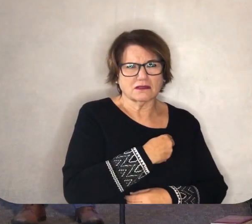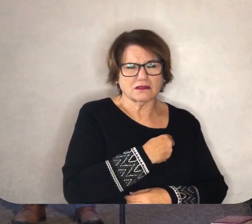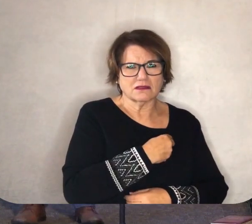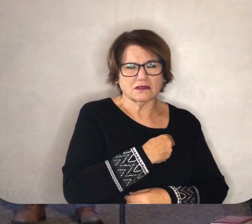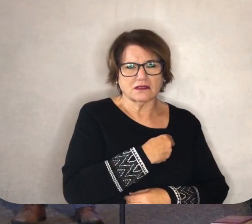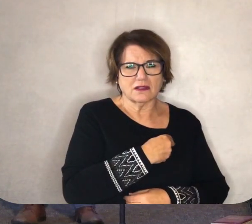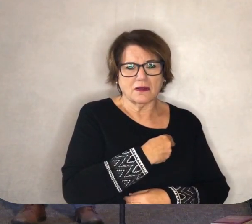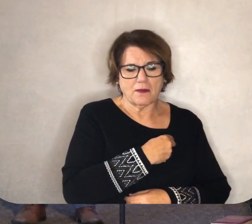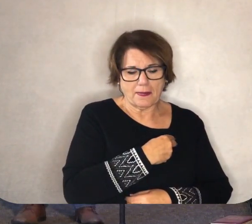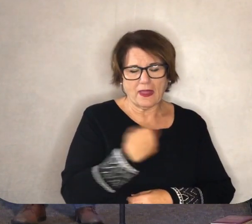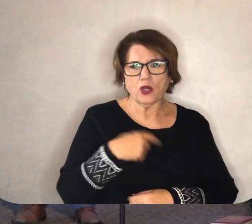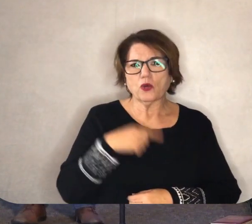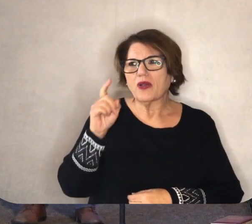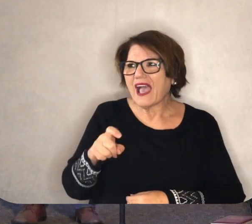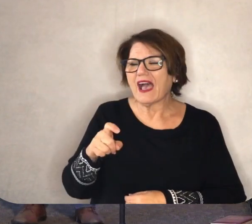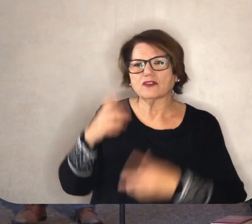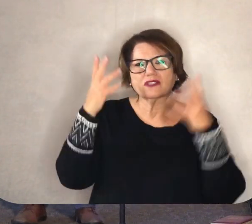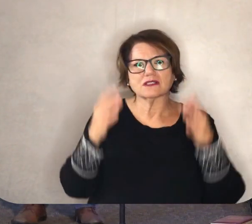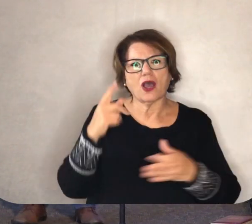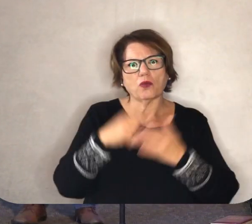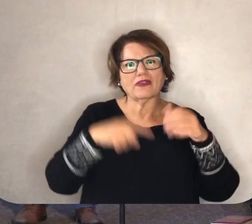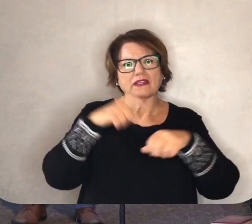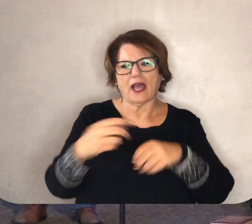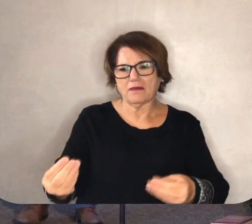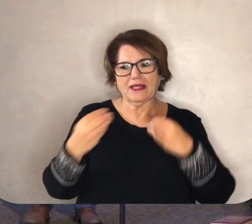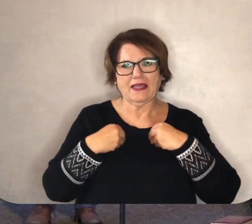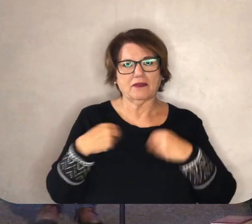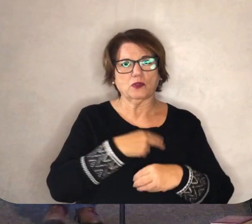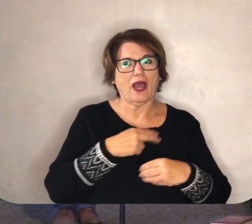We have to decide what to do with the time that is given to us.